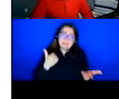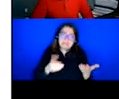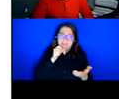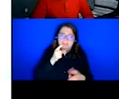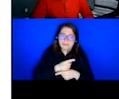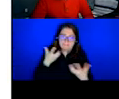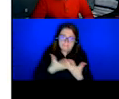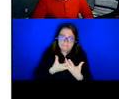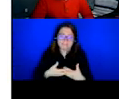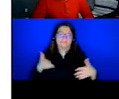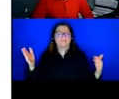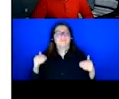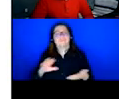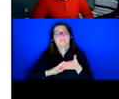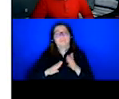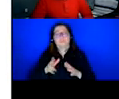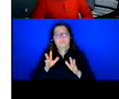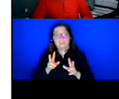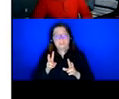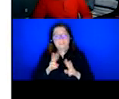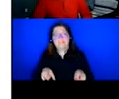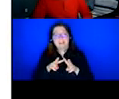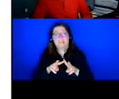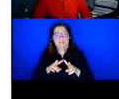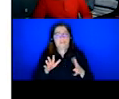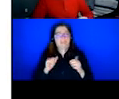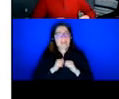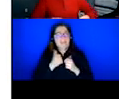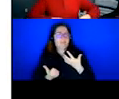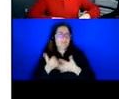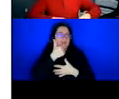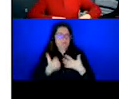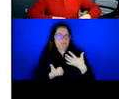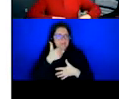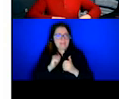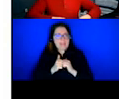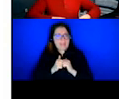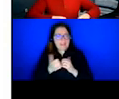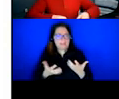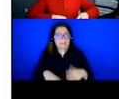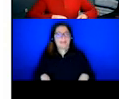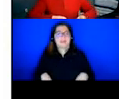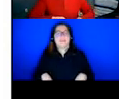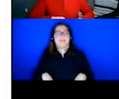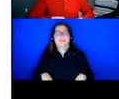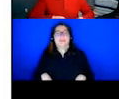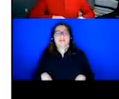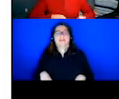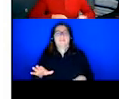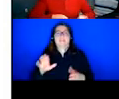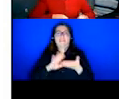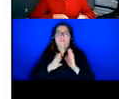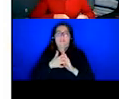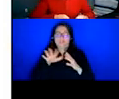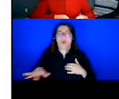the community values? Like what do people prioritize? And right now, a lot of our communities across the country